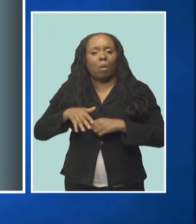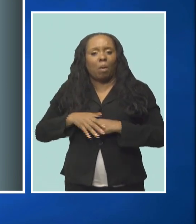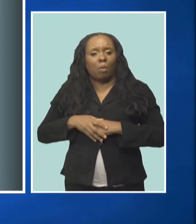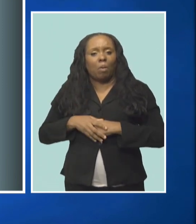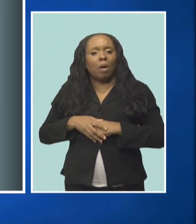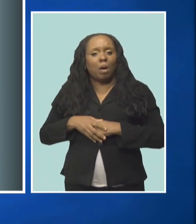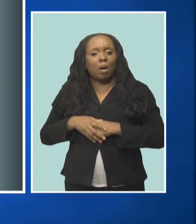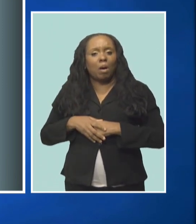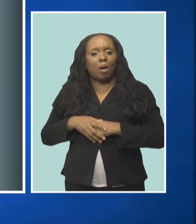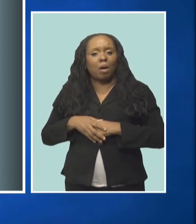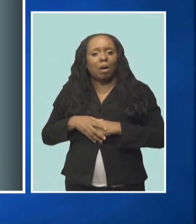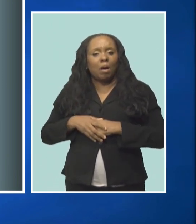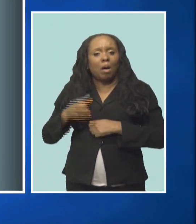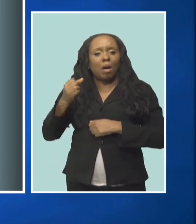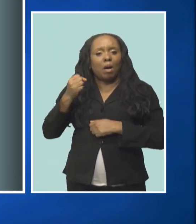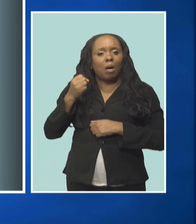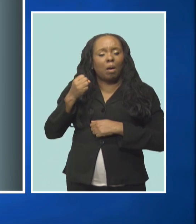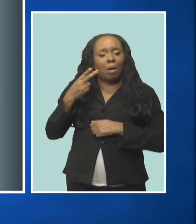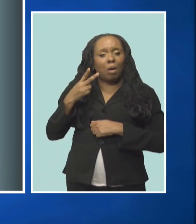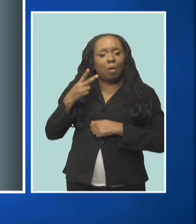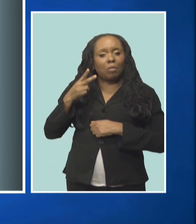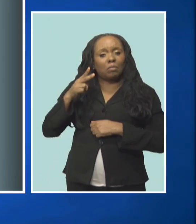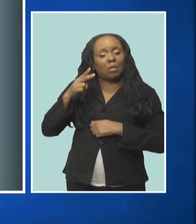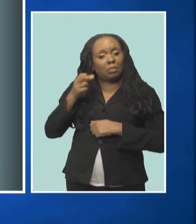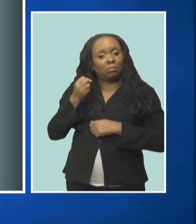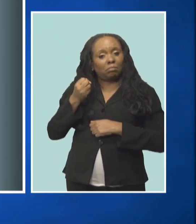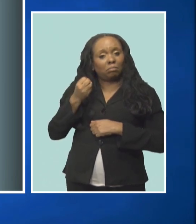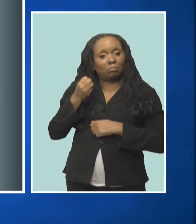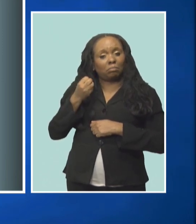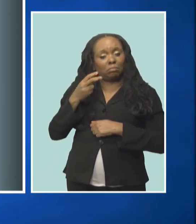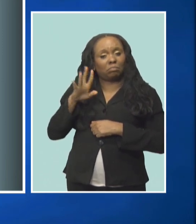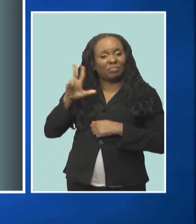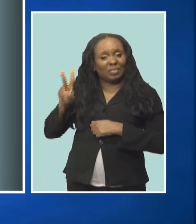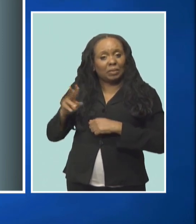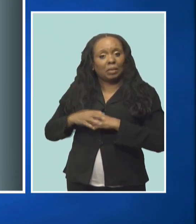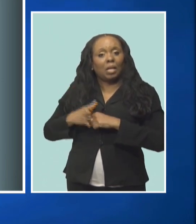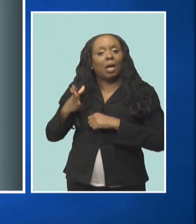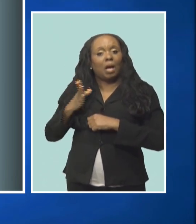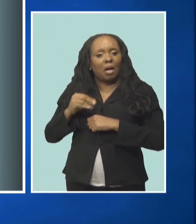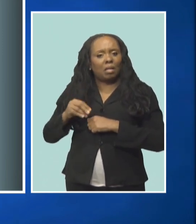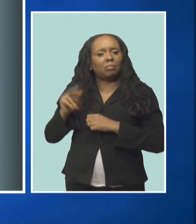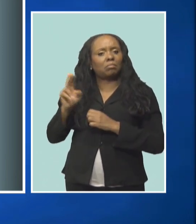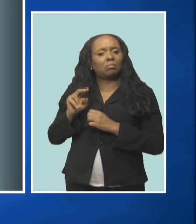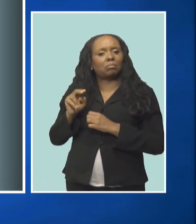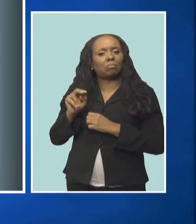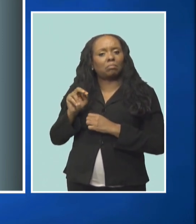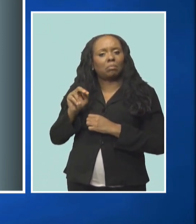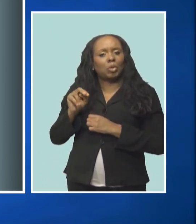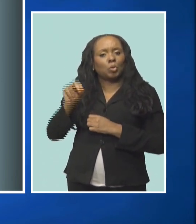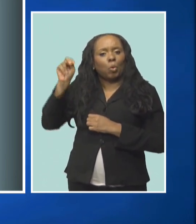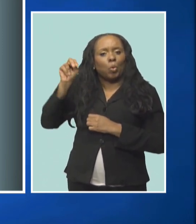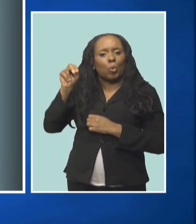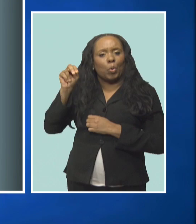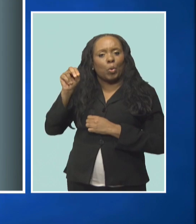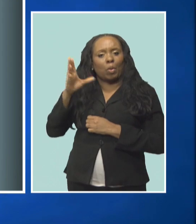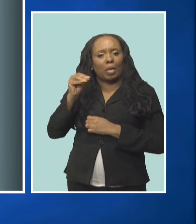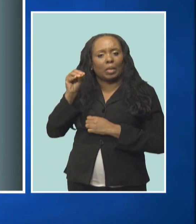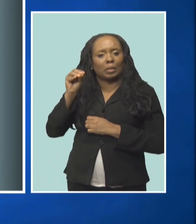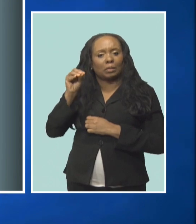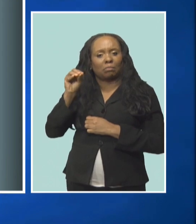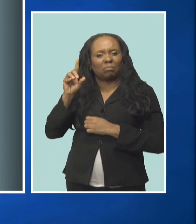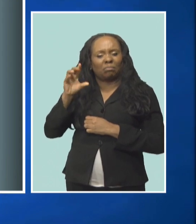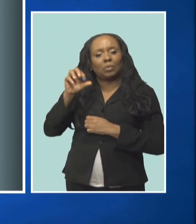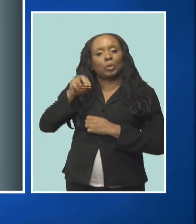recorded at latitude 13.09 north and longitude 60.03 west, or about 46